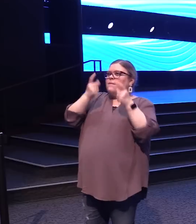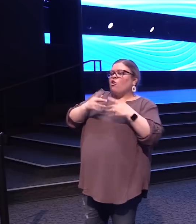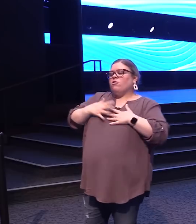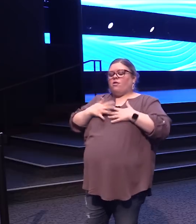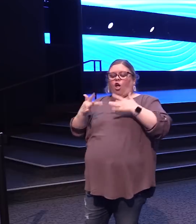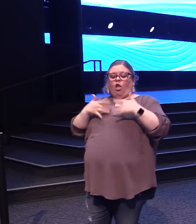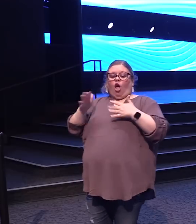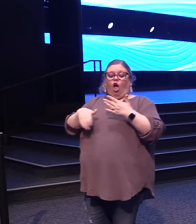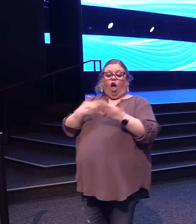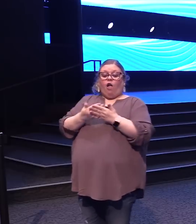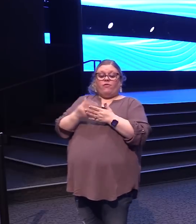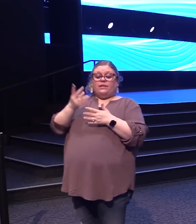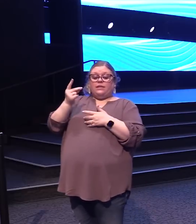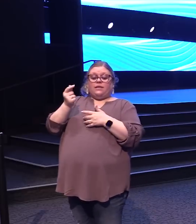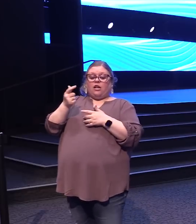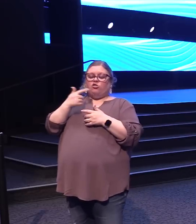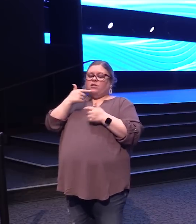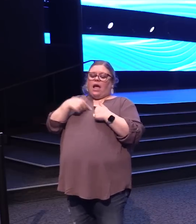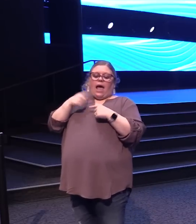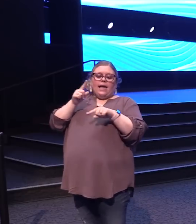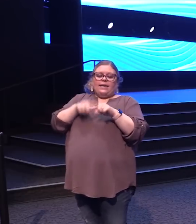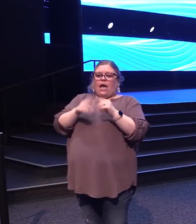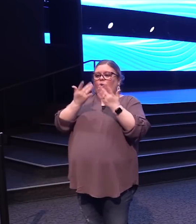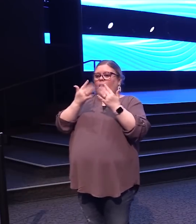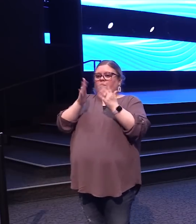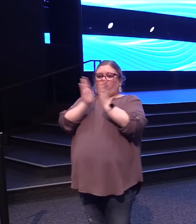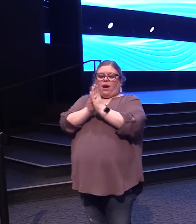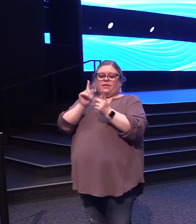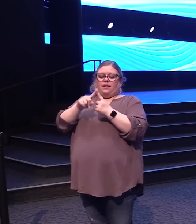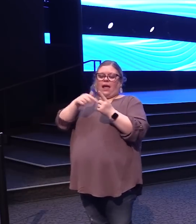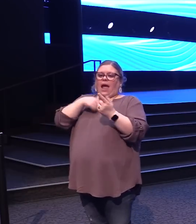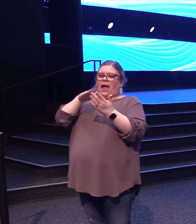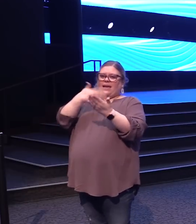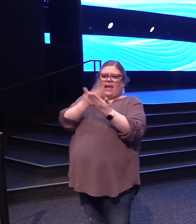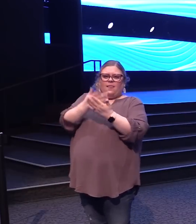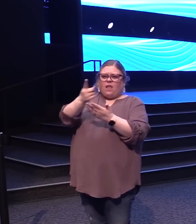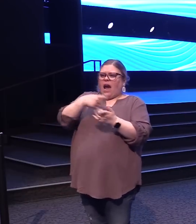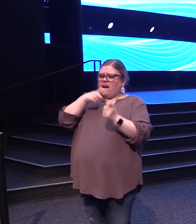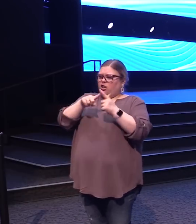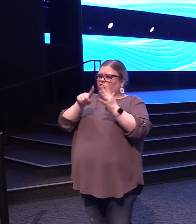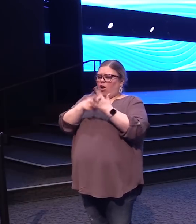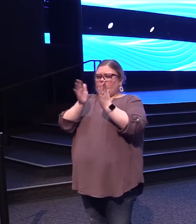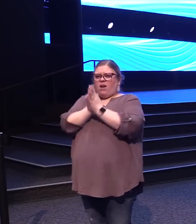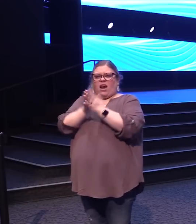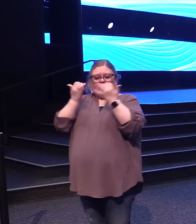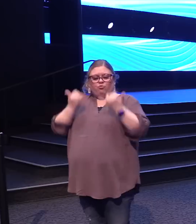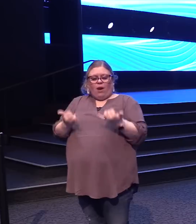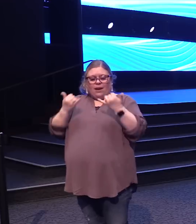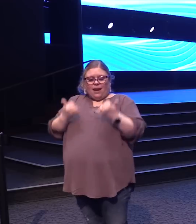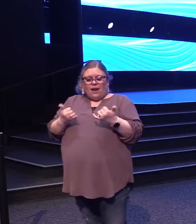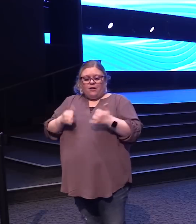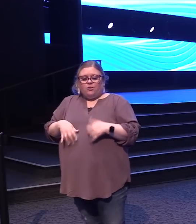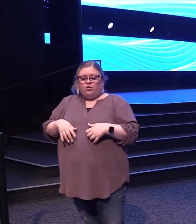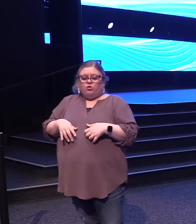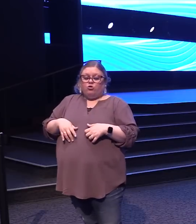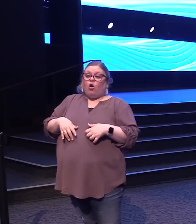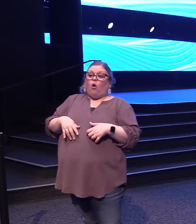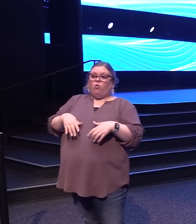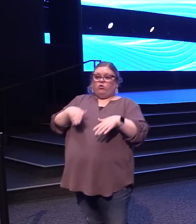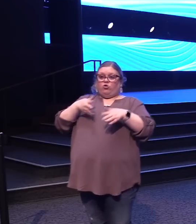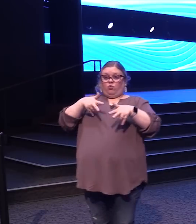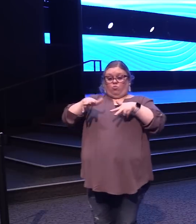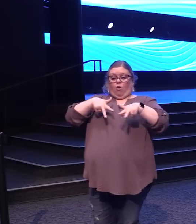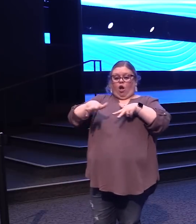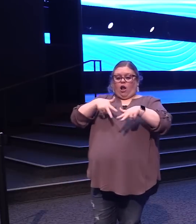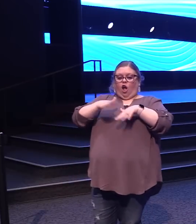And all of a sudden, she feels, I can't wait to pray until I get there. I need to pray right now. So there on the pedestrian street,